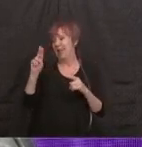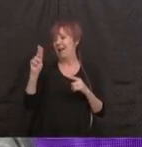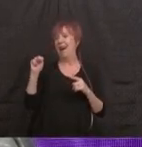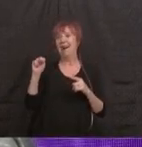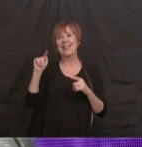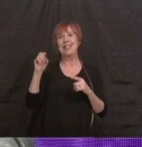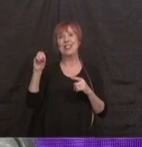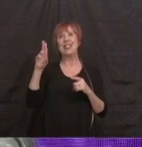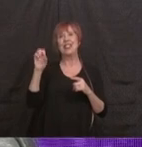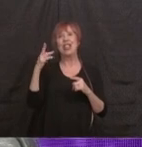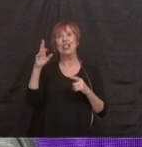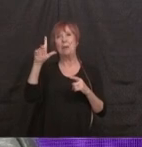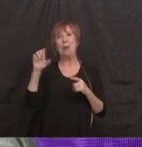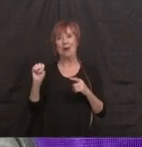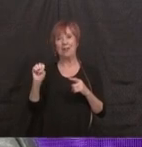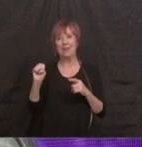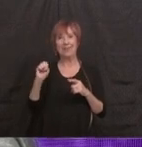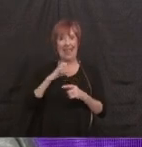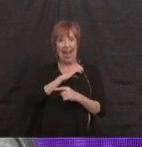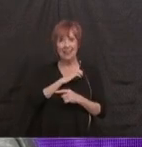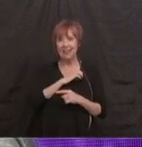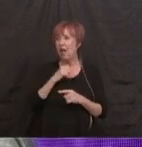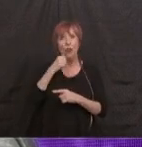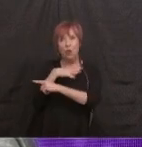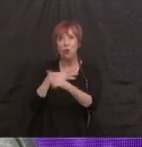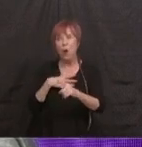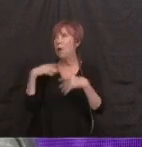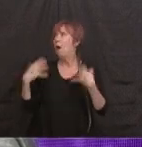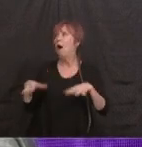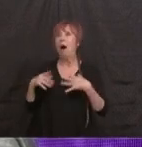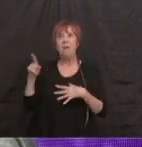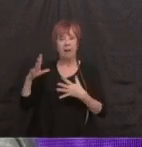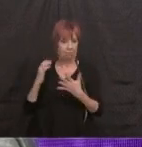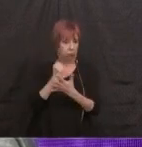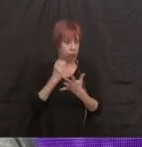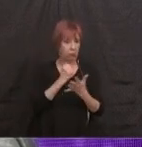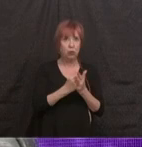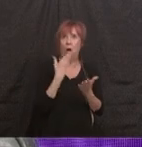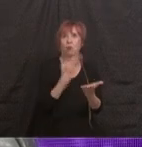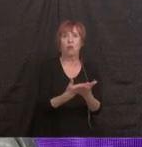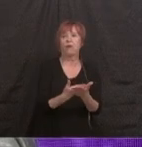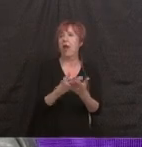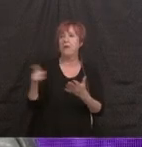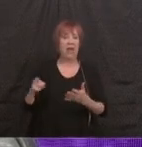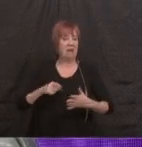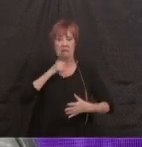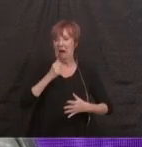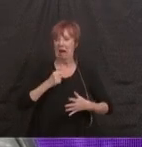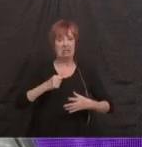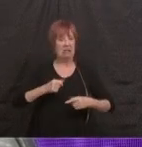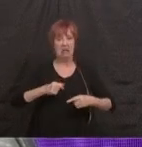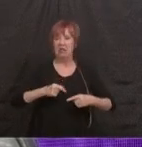of mind-blowing how powerful those women are and what they've been able to achieve and how they've been able to show that nothing holds them back and that they actually